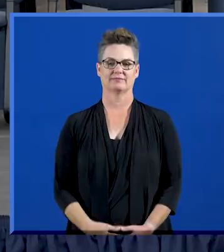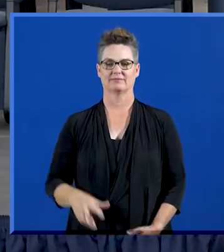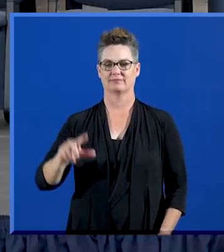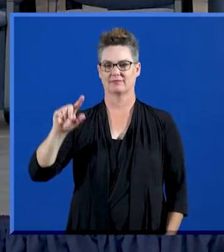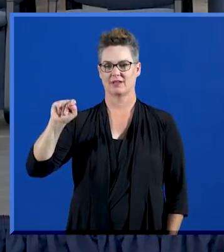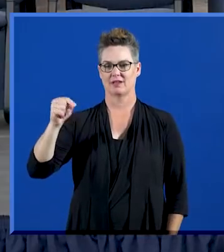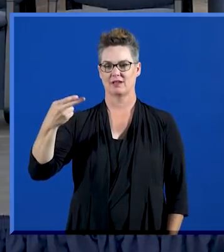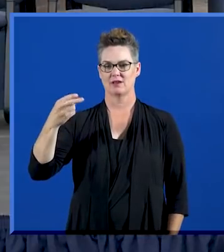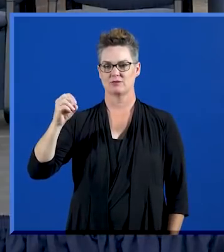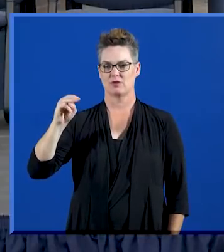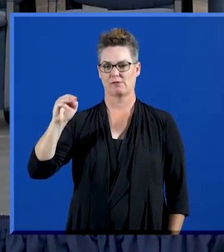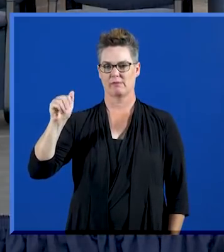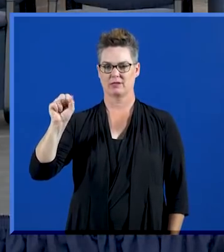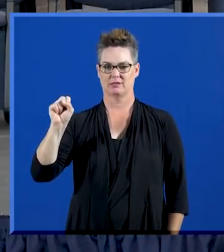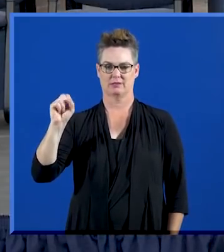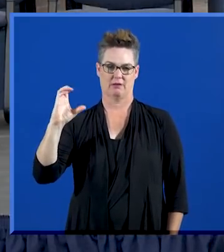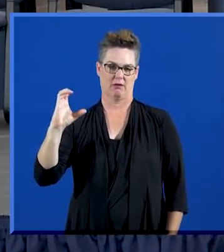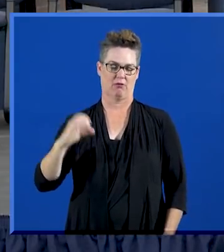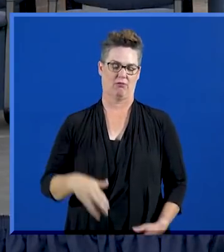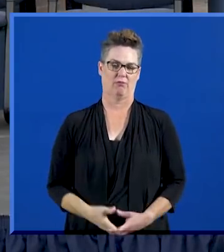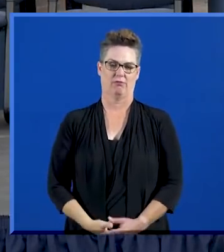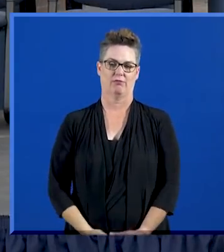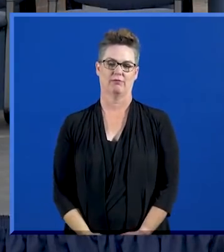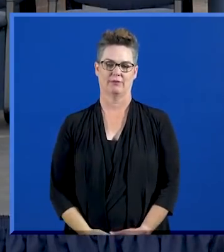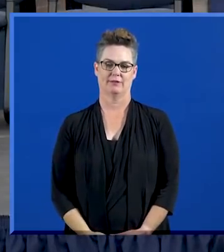Thomas Carroll.